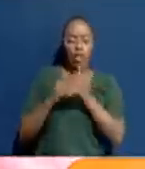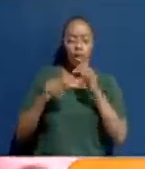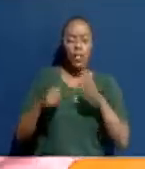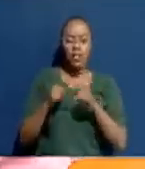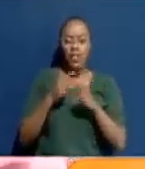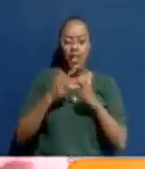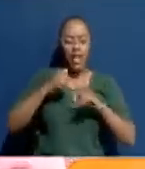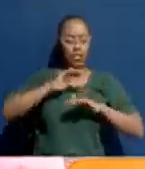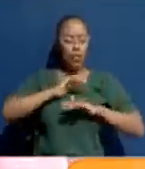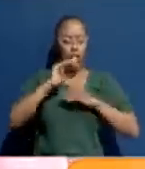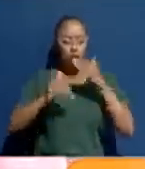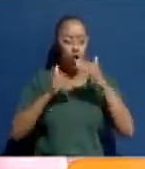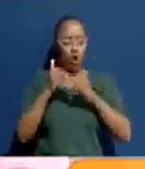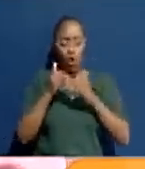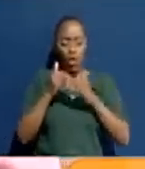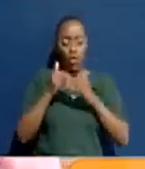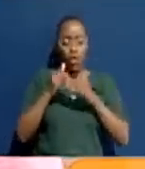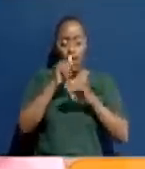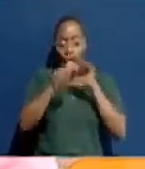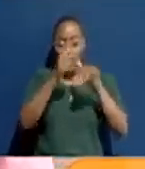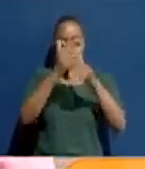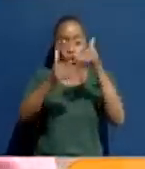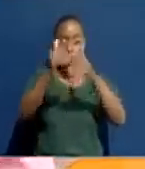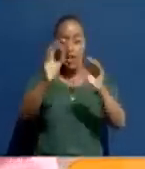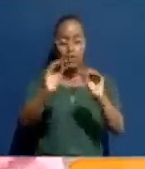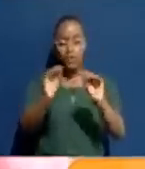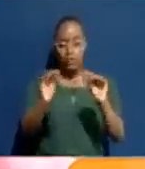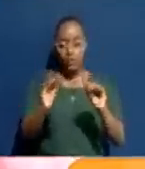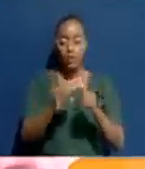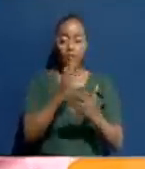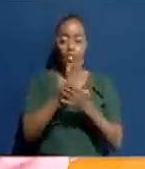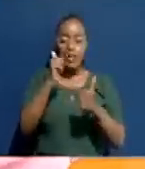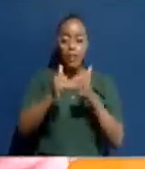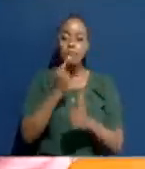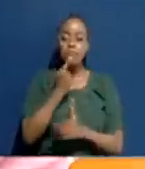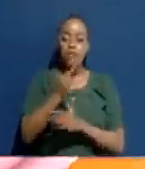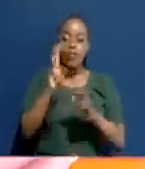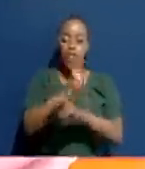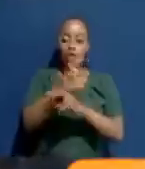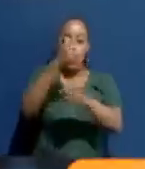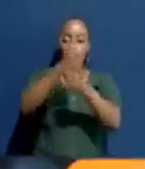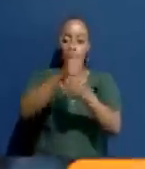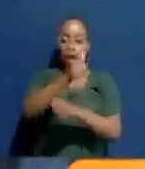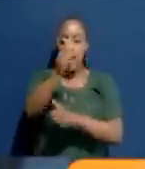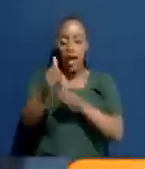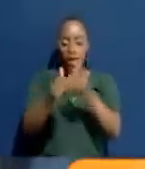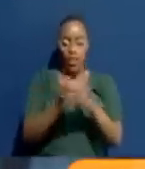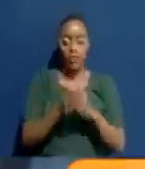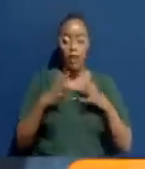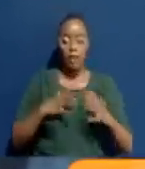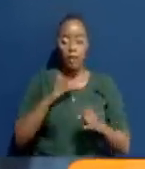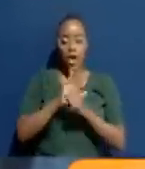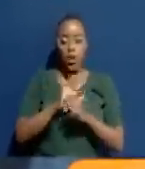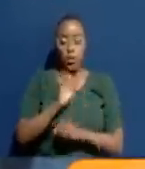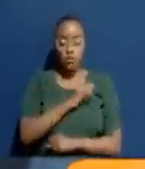Obvious hatuwezi toshea si wote kwa mjengo. Unaona? So kitu yenye naweza sema, watafute kazi zingine. Many here fear that